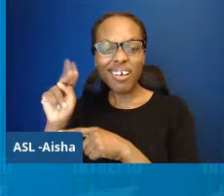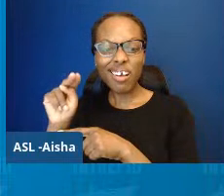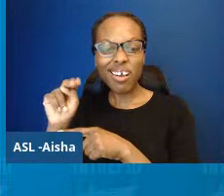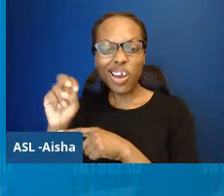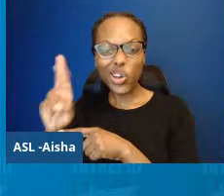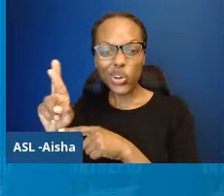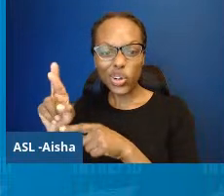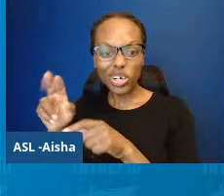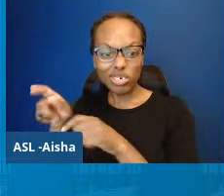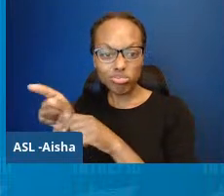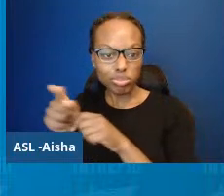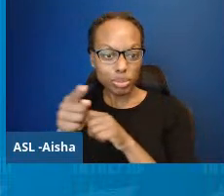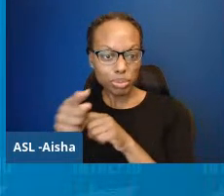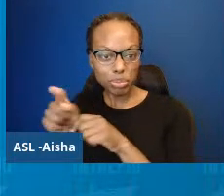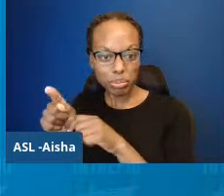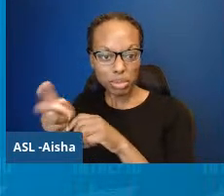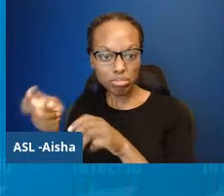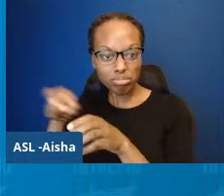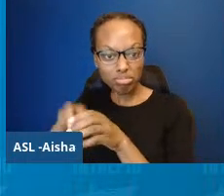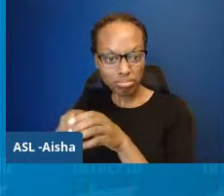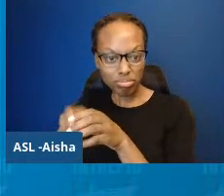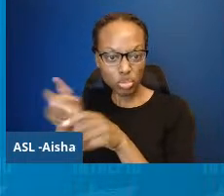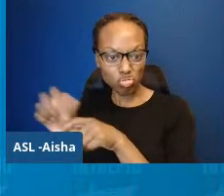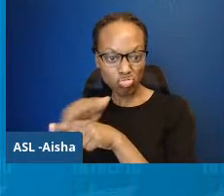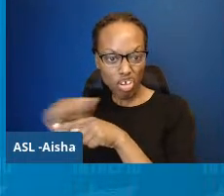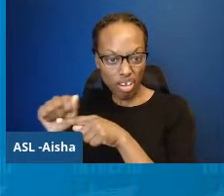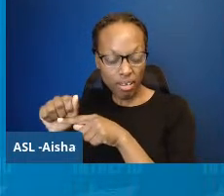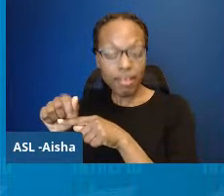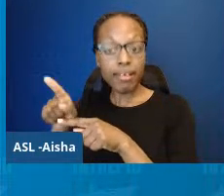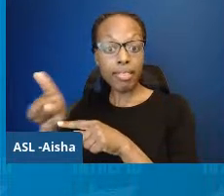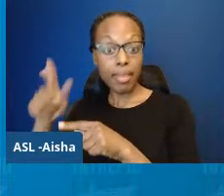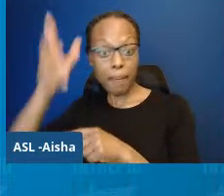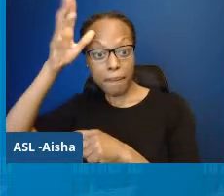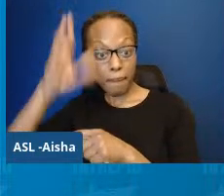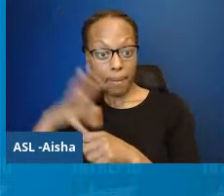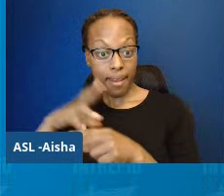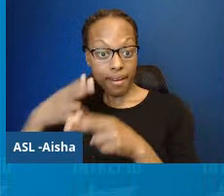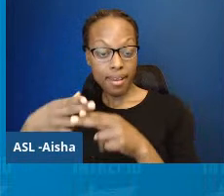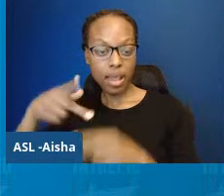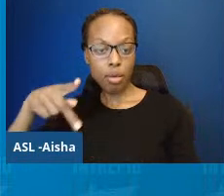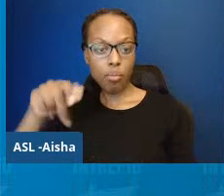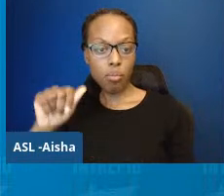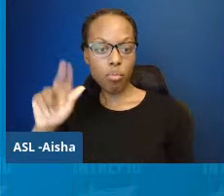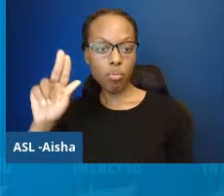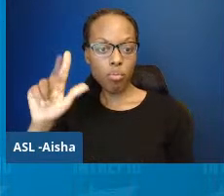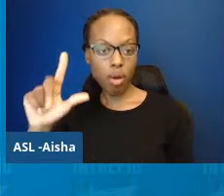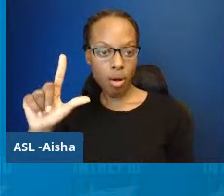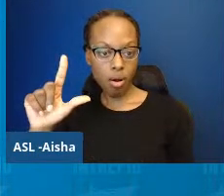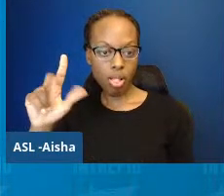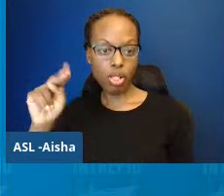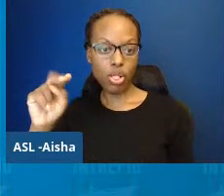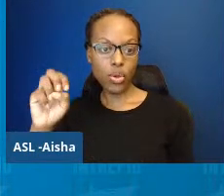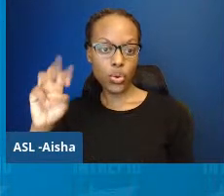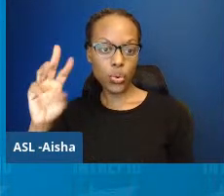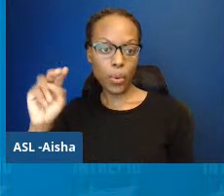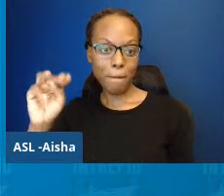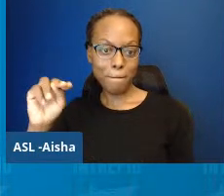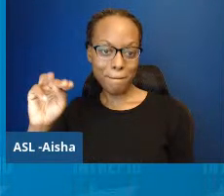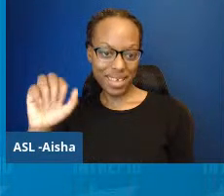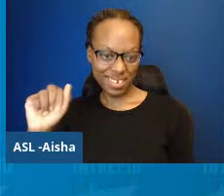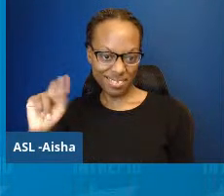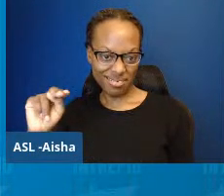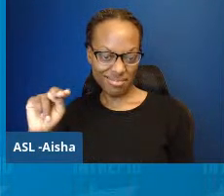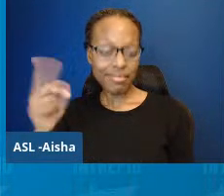Newman. Now, this ball looks really, really tiny. When he was training, he developed an